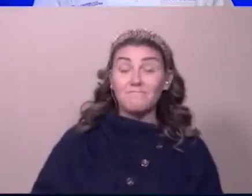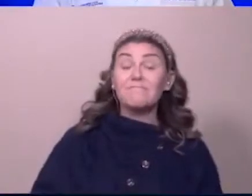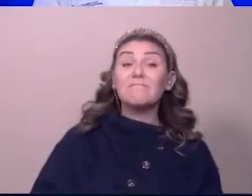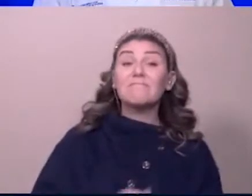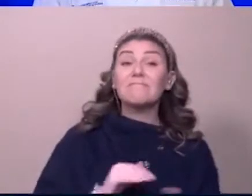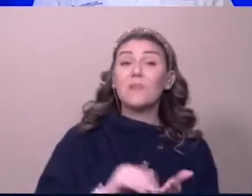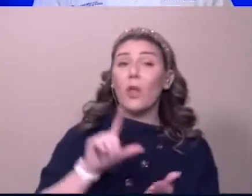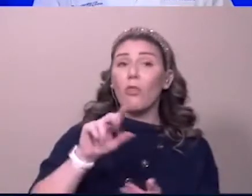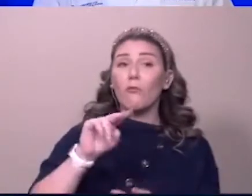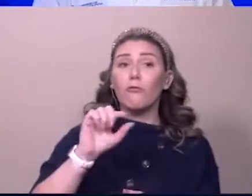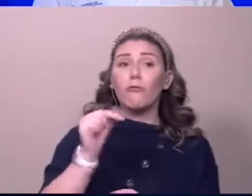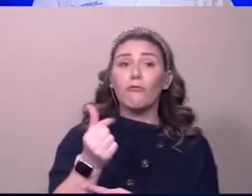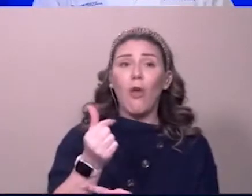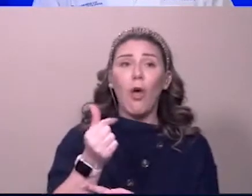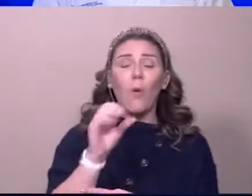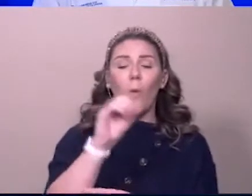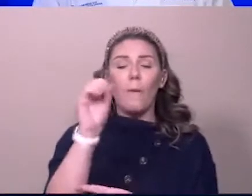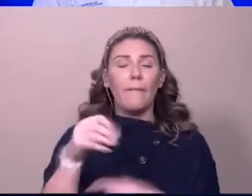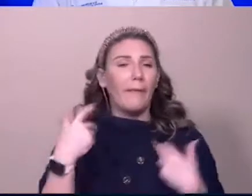Medical Officer at Olathe Health. How are you?